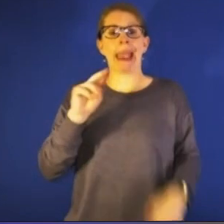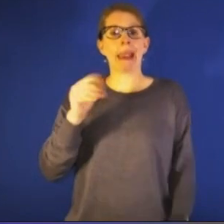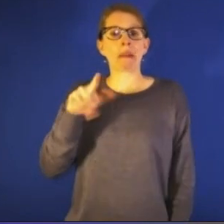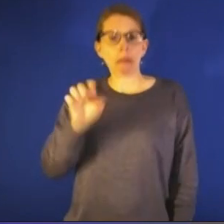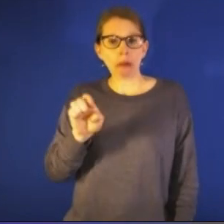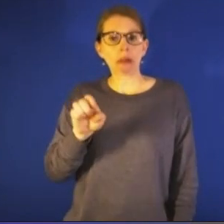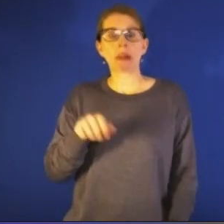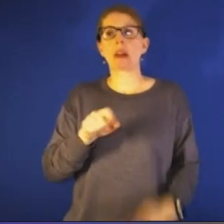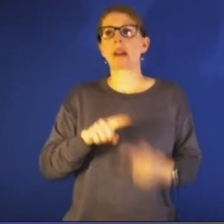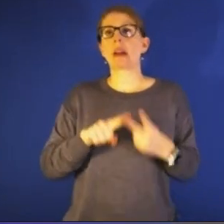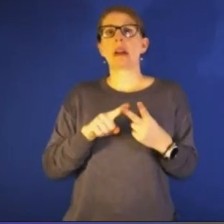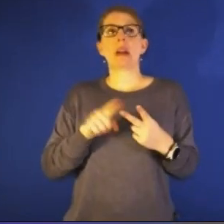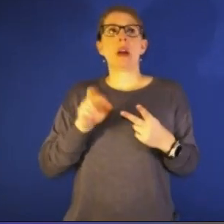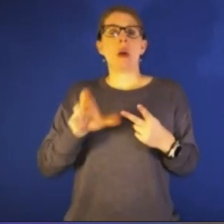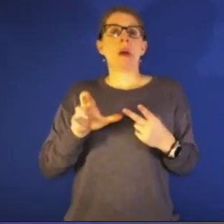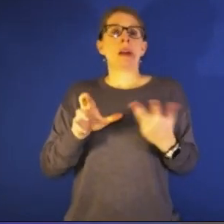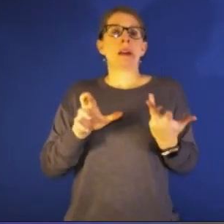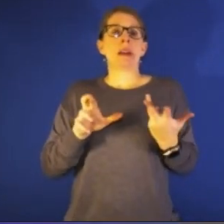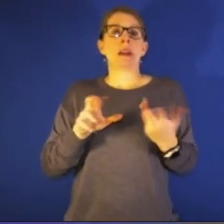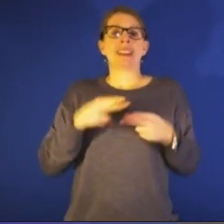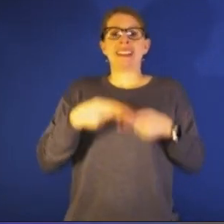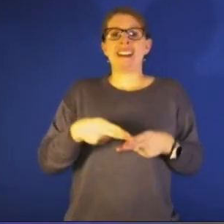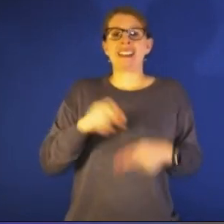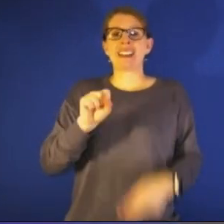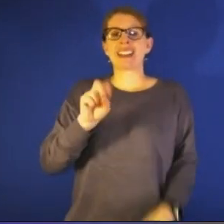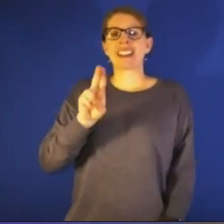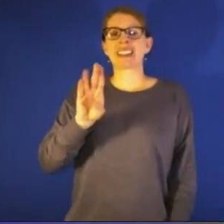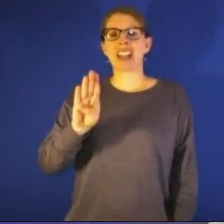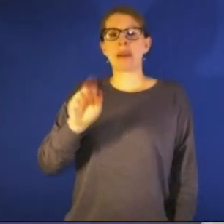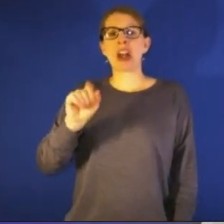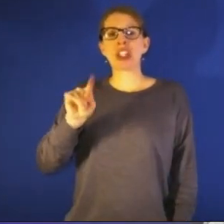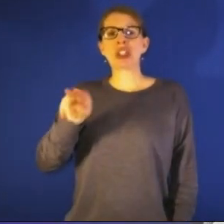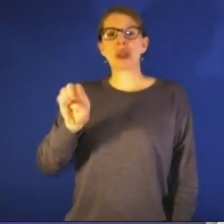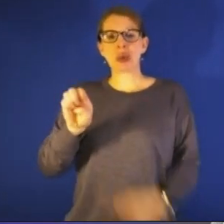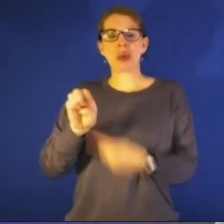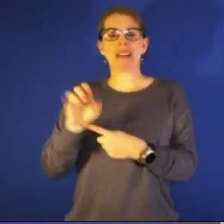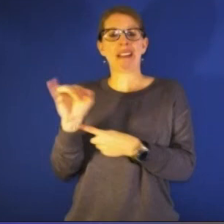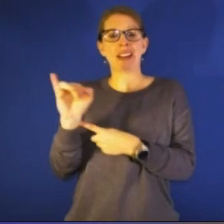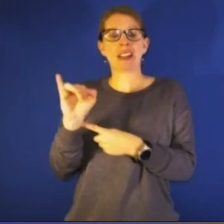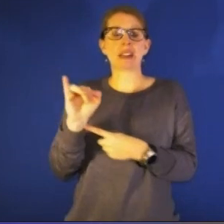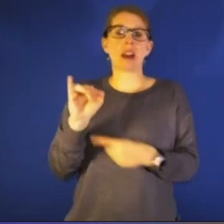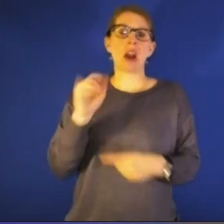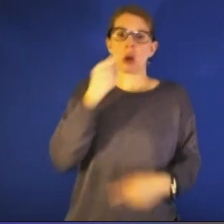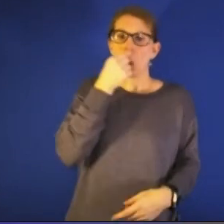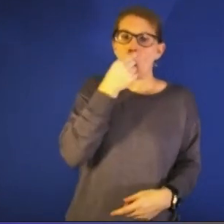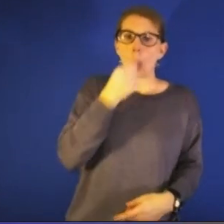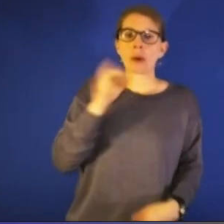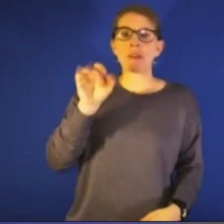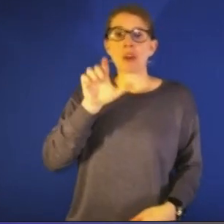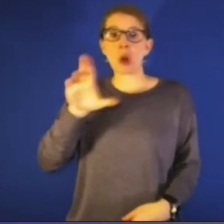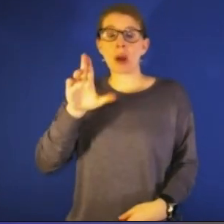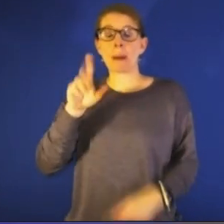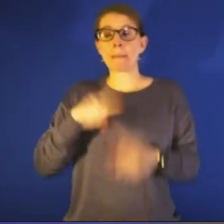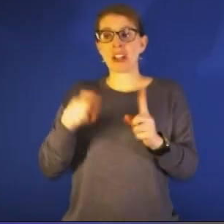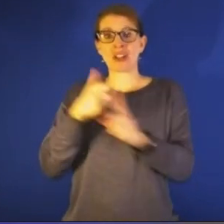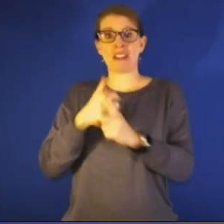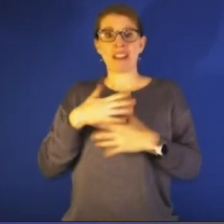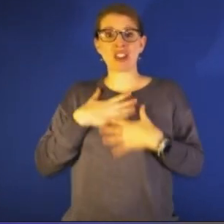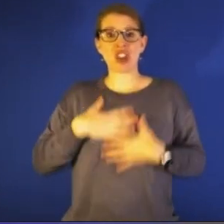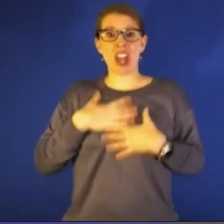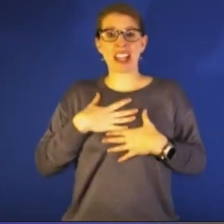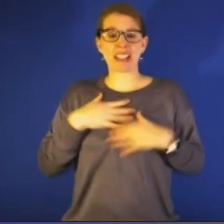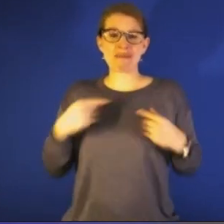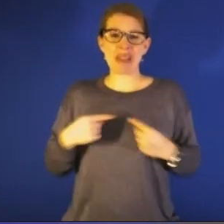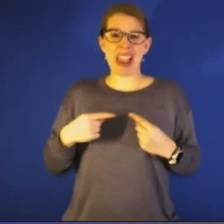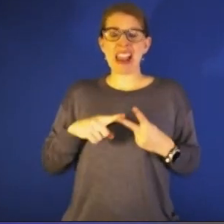less kind of what we would call a subacute illness. I got a cold, I have the flu, etc. But if you think you're having chest pain, you're worried about having a heart attack or a